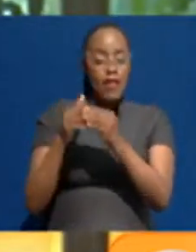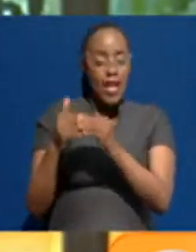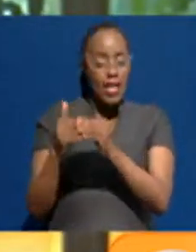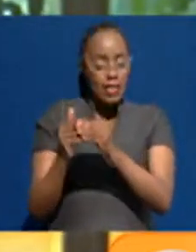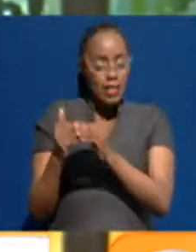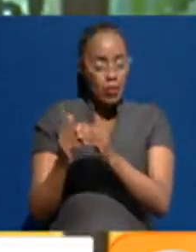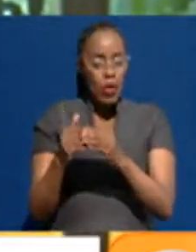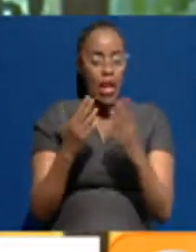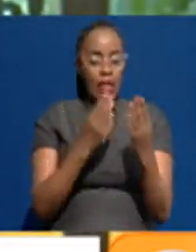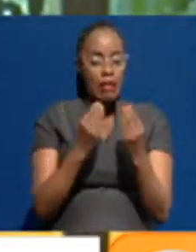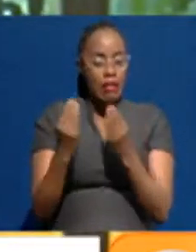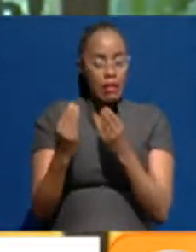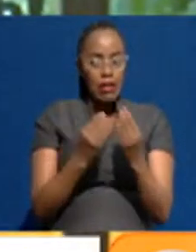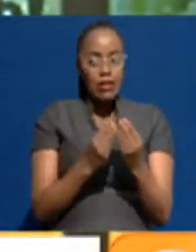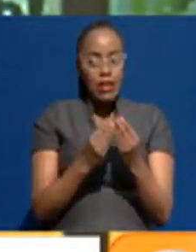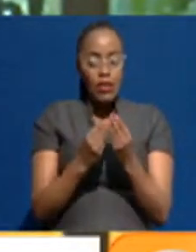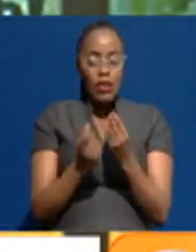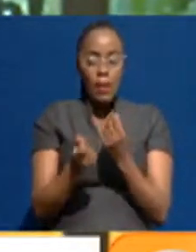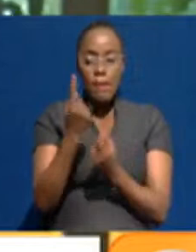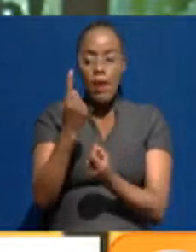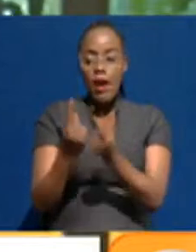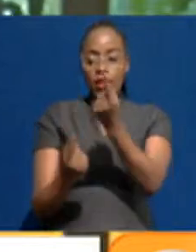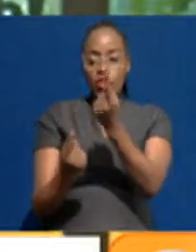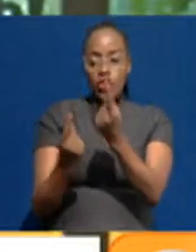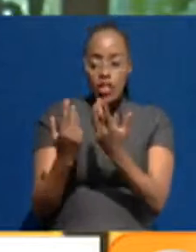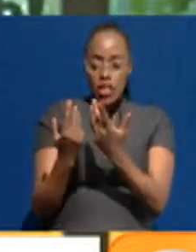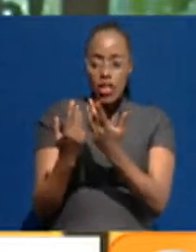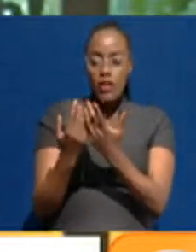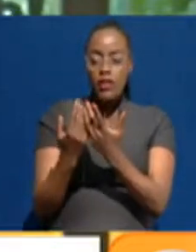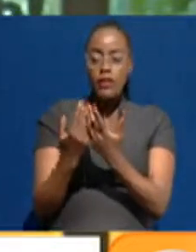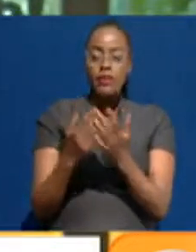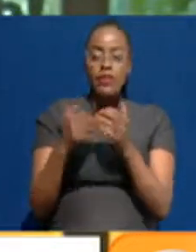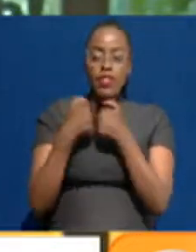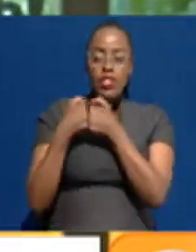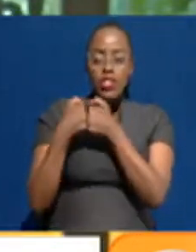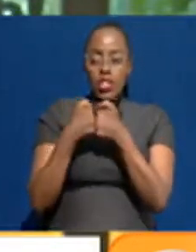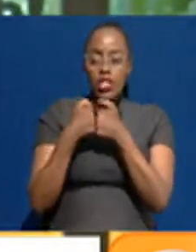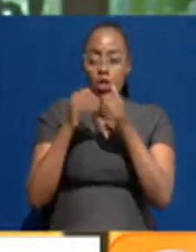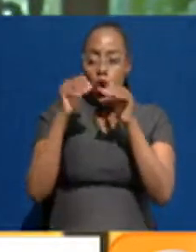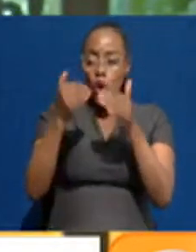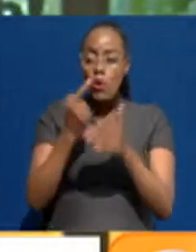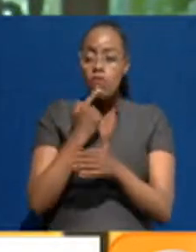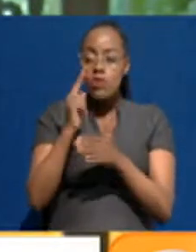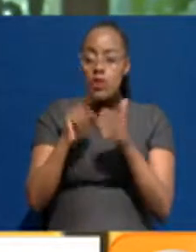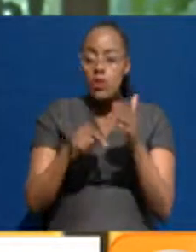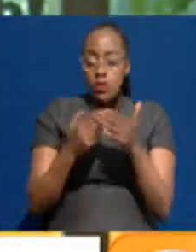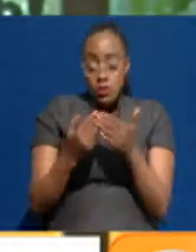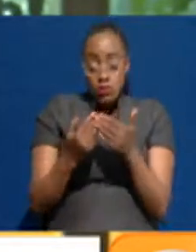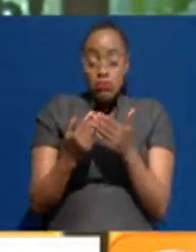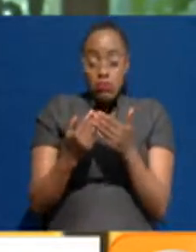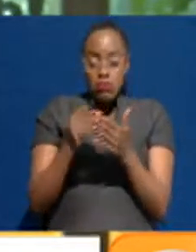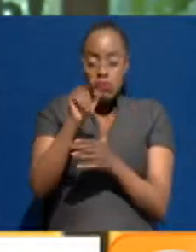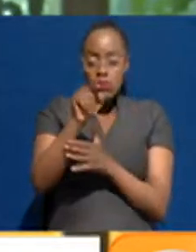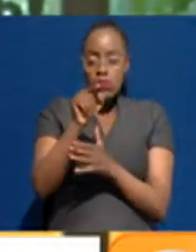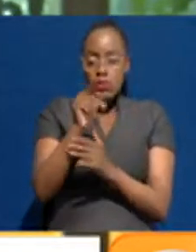know, with the emerging, you know, threats, challenges, or shall we say needs, right? So